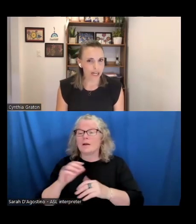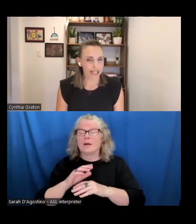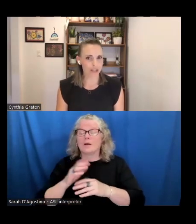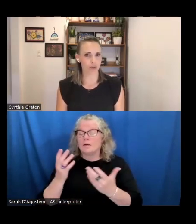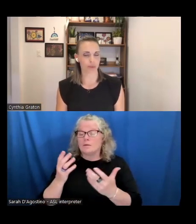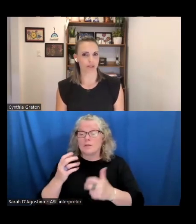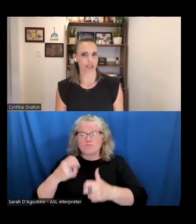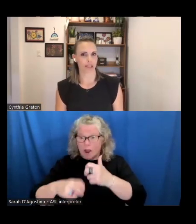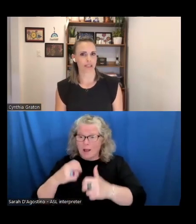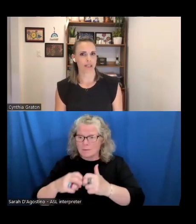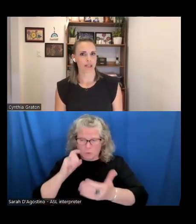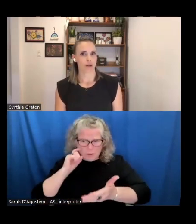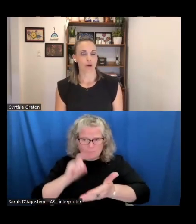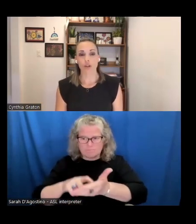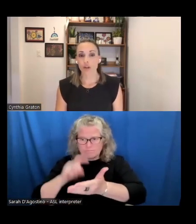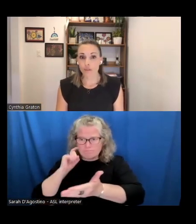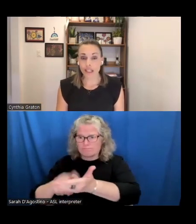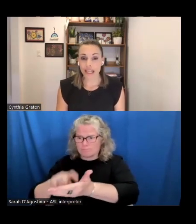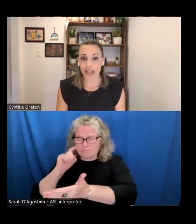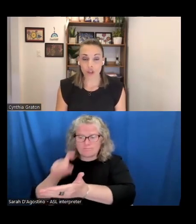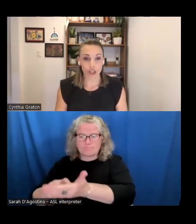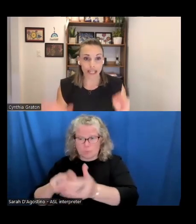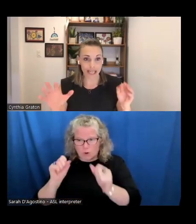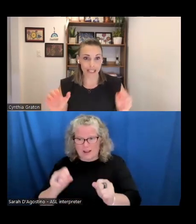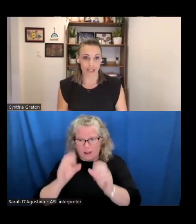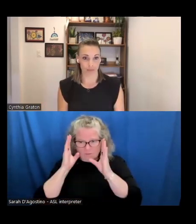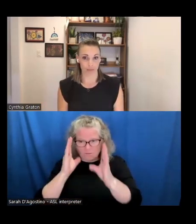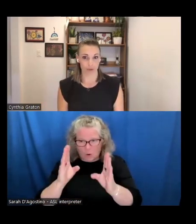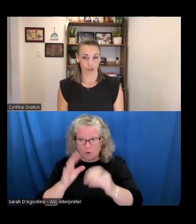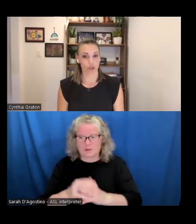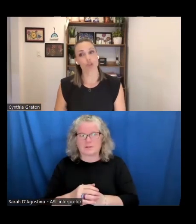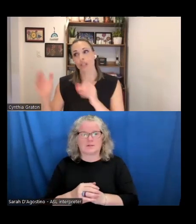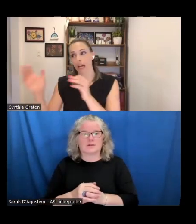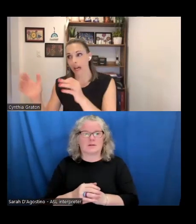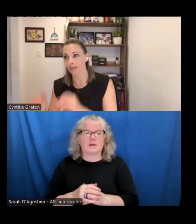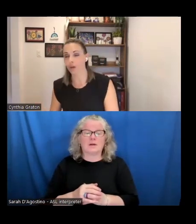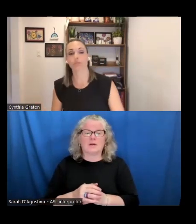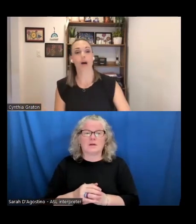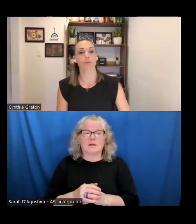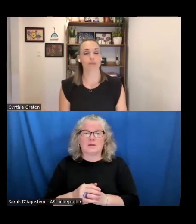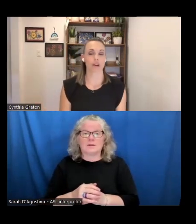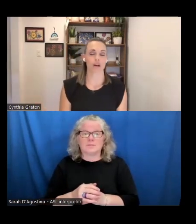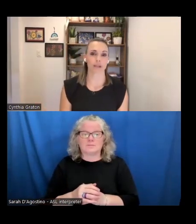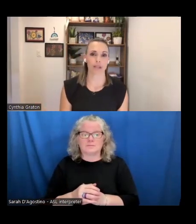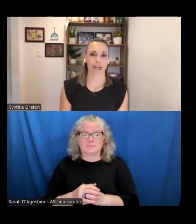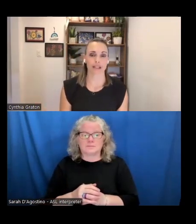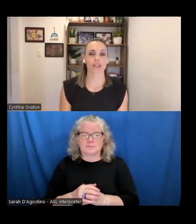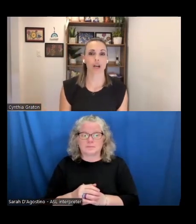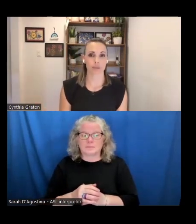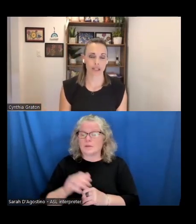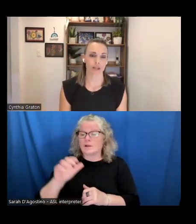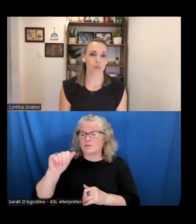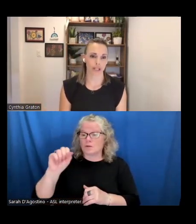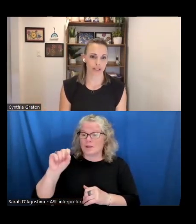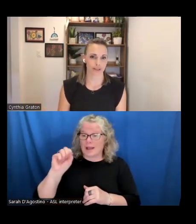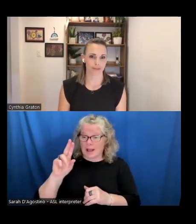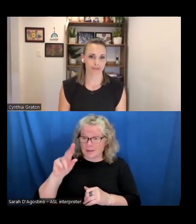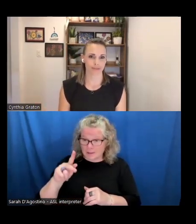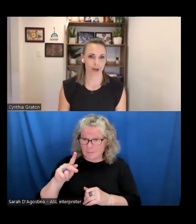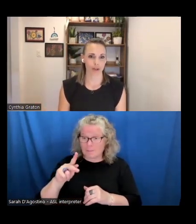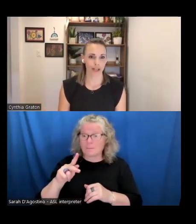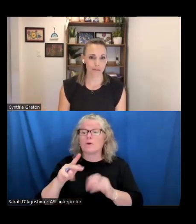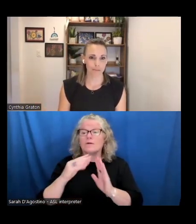far in your building, when you're filling out an ASIP, you should have a problem-solving plan coming with